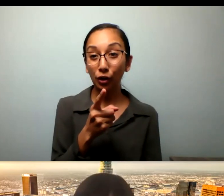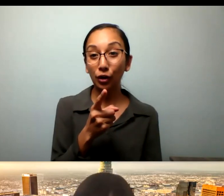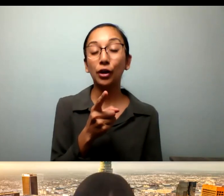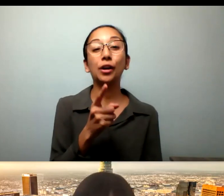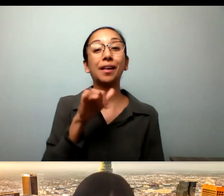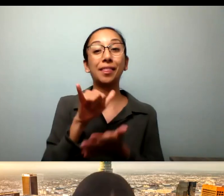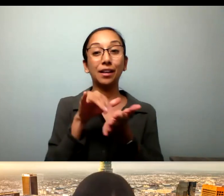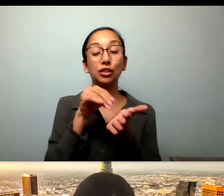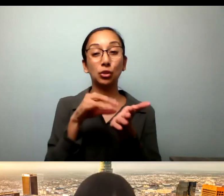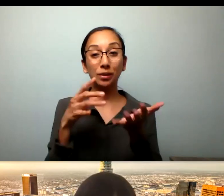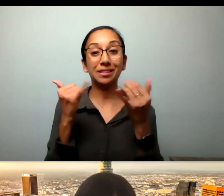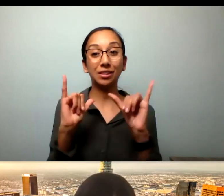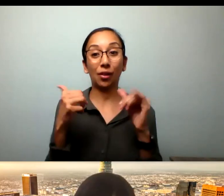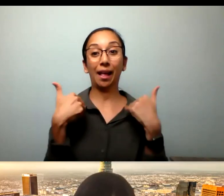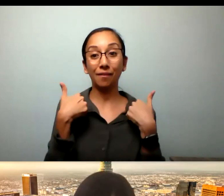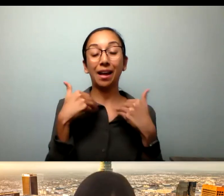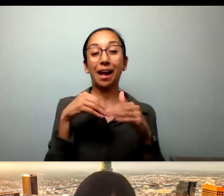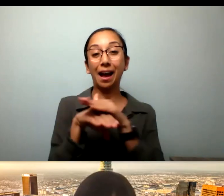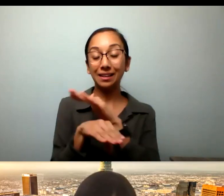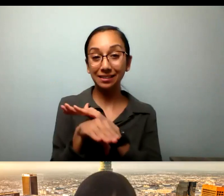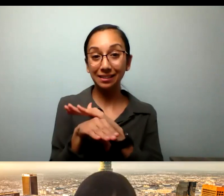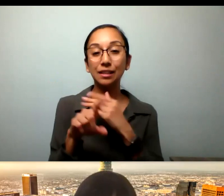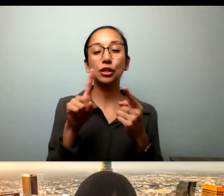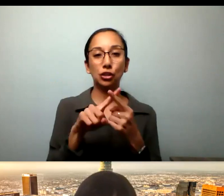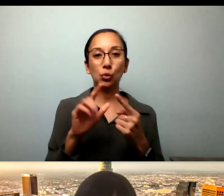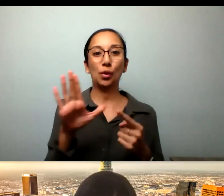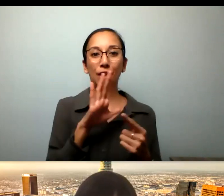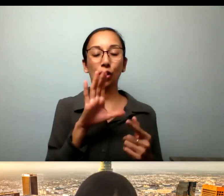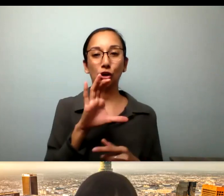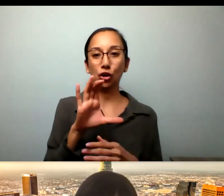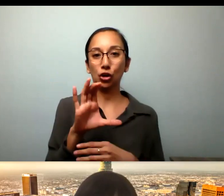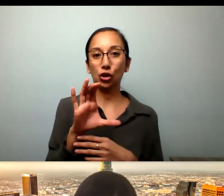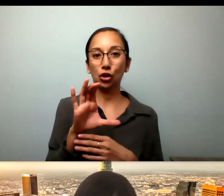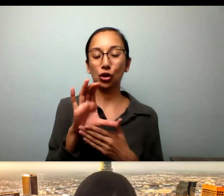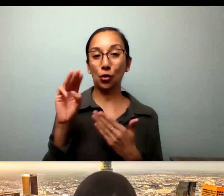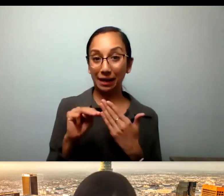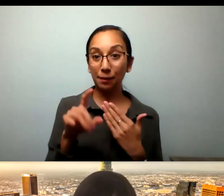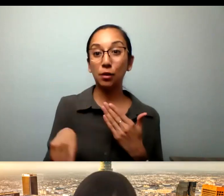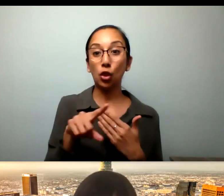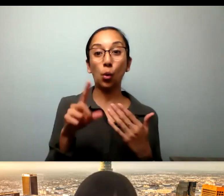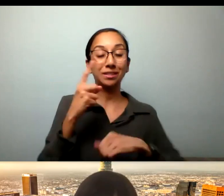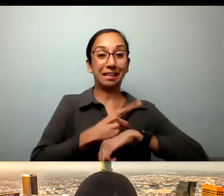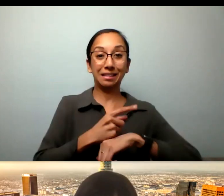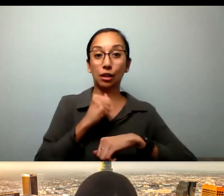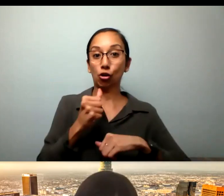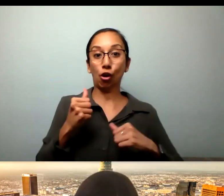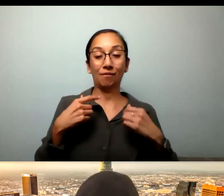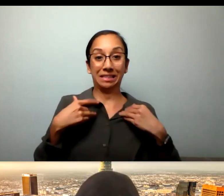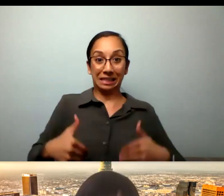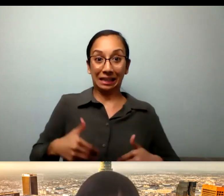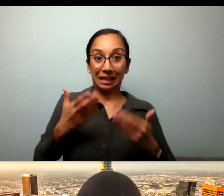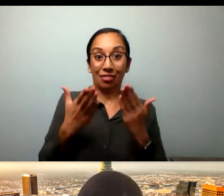that students still have access to the curriculum those days that are not physically present at the school?